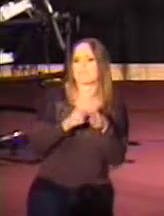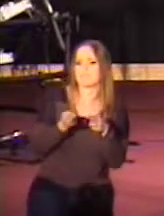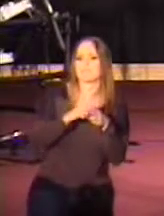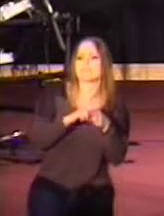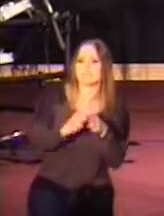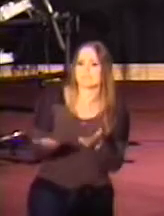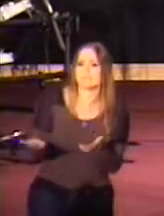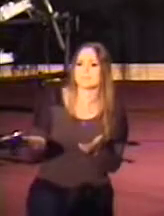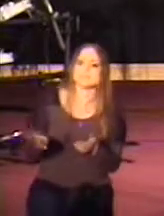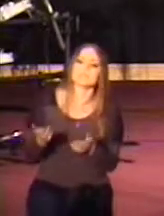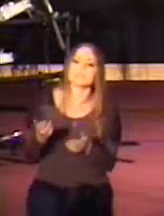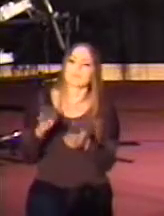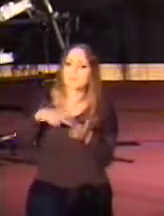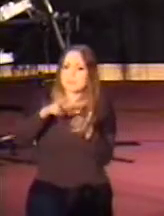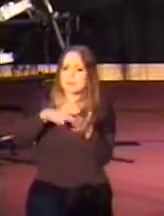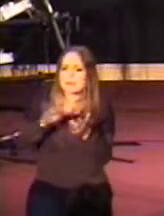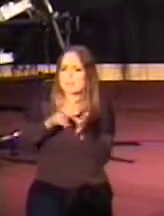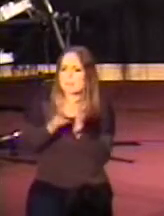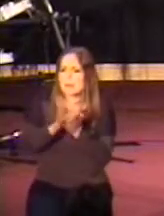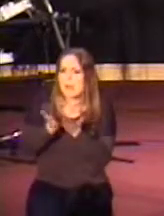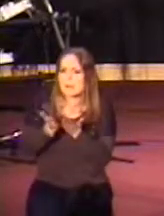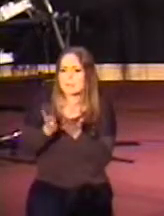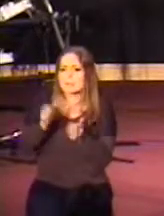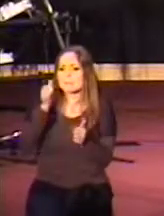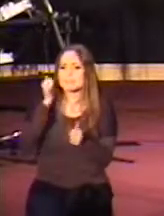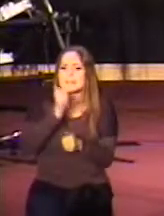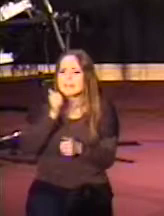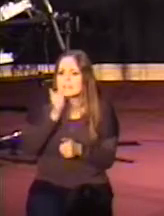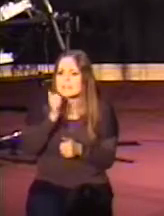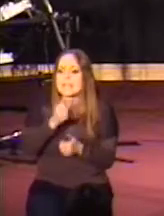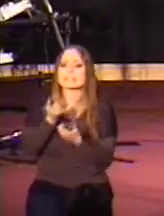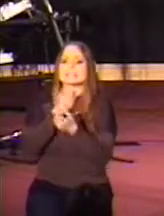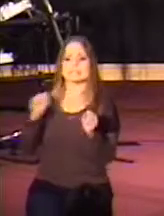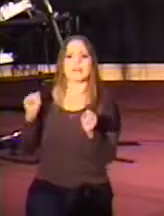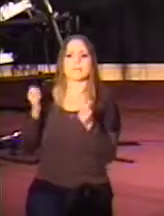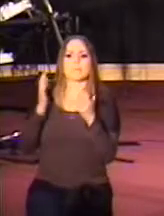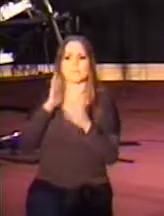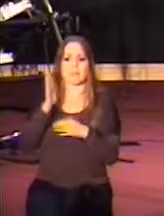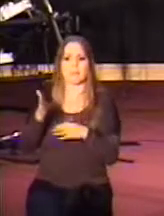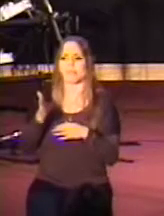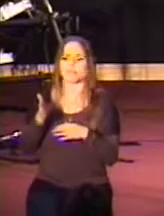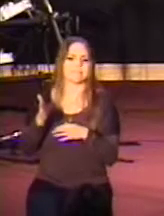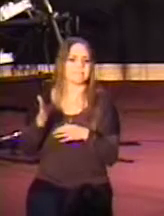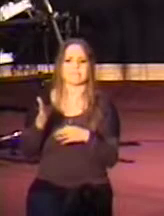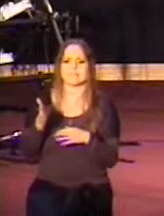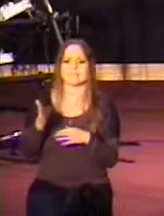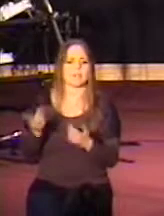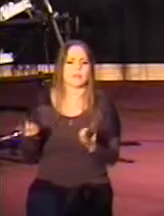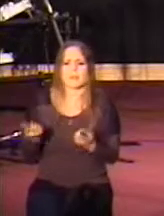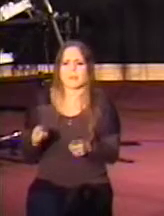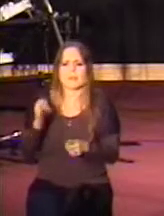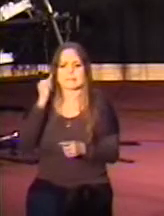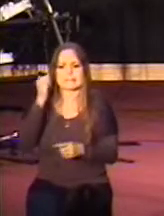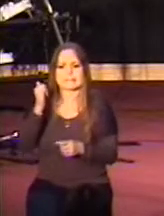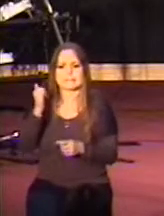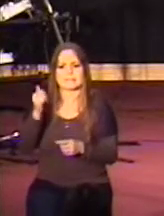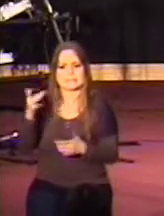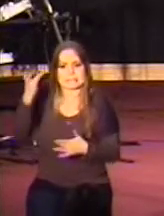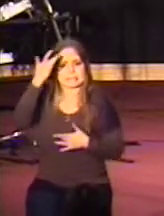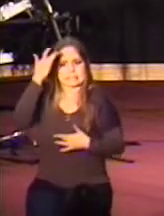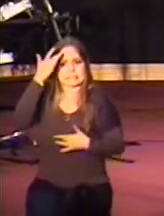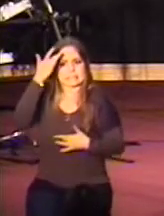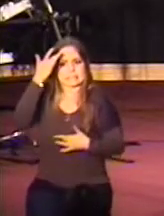read my Bible every day, I will be saved. Well, what happens when you miss a week? What happens if you get sick?